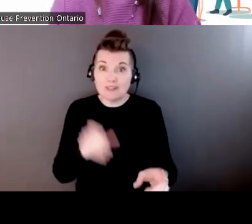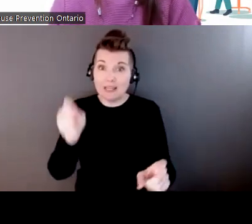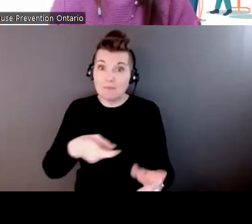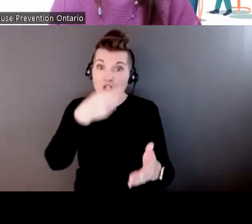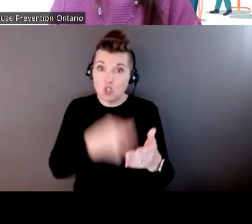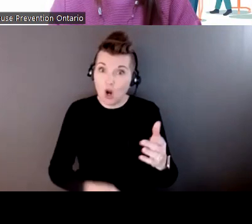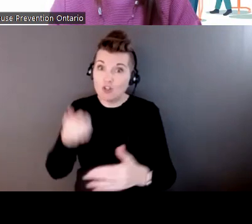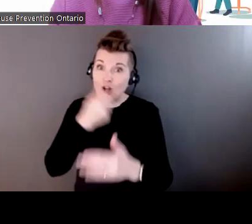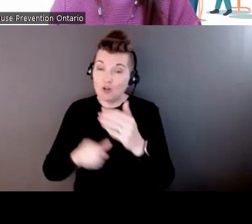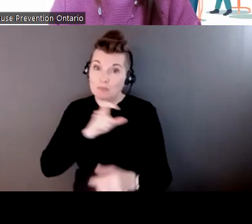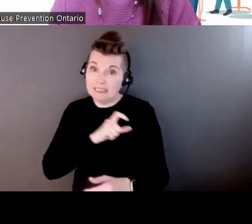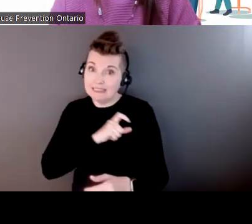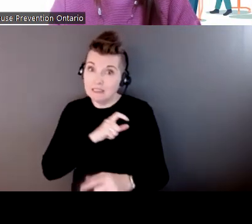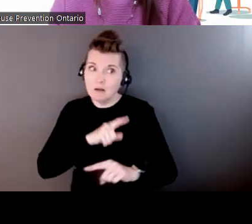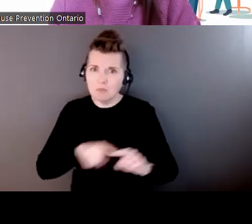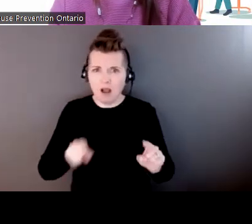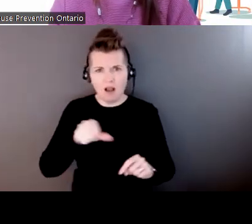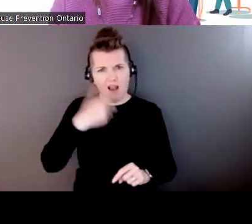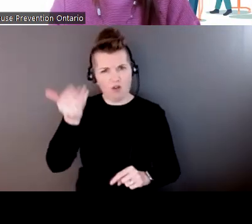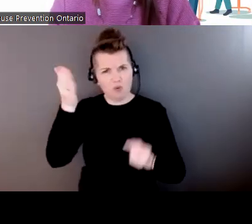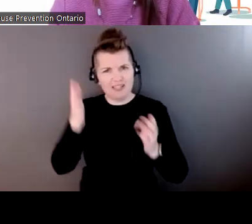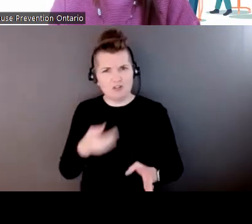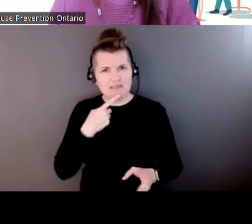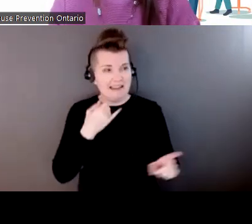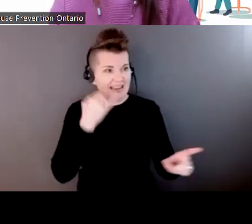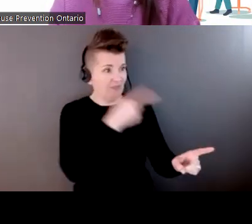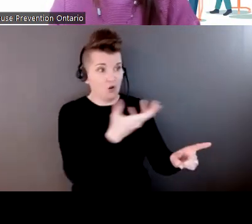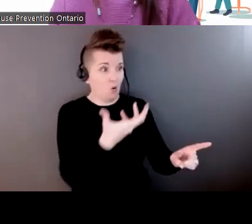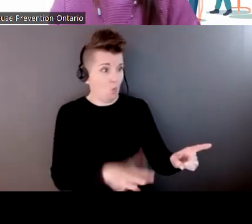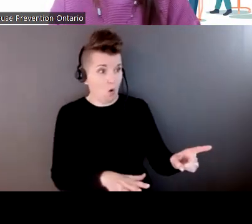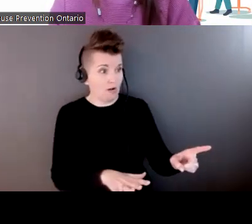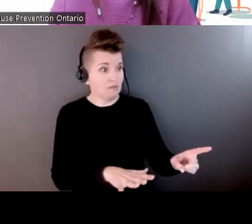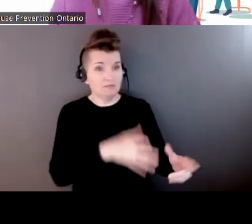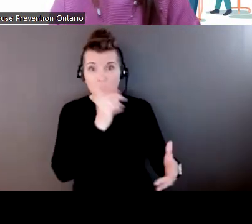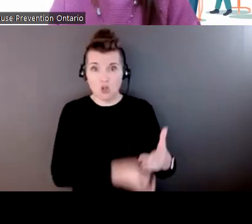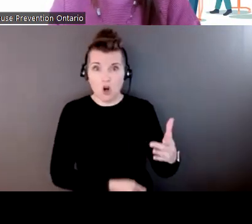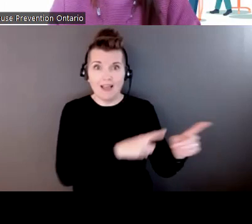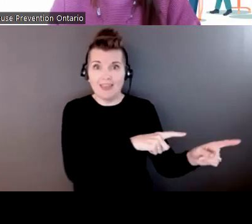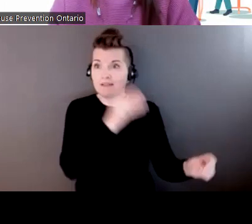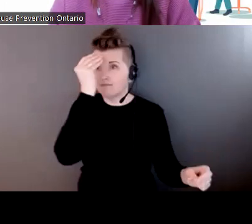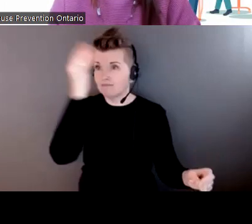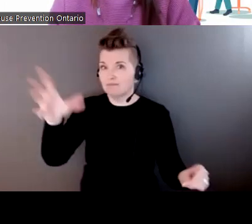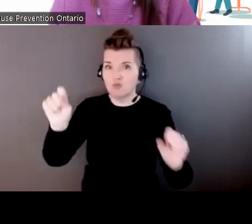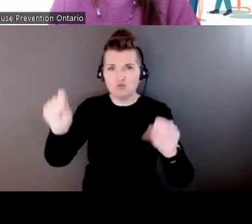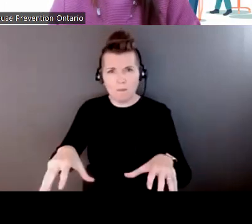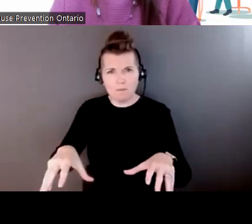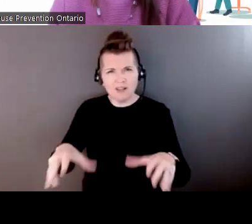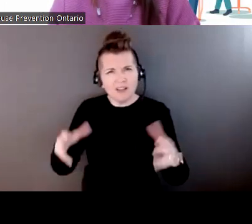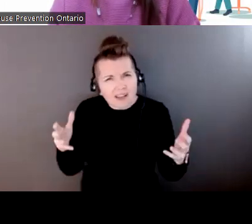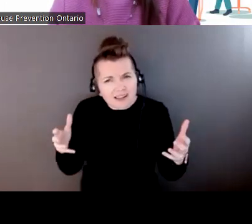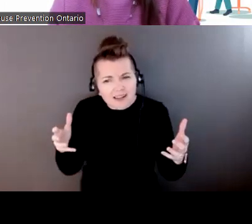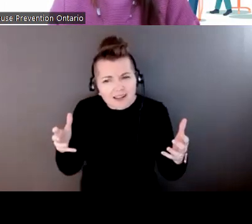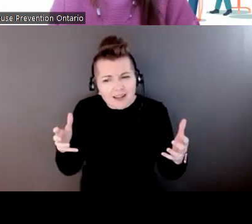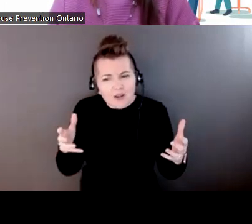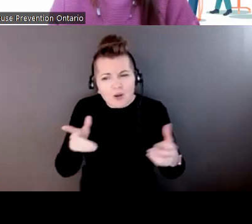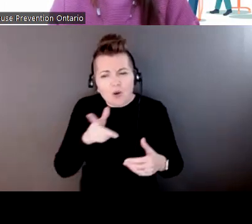at a session seemed to say that the older person doesn't want to take it that far, then that can't happen. Can anyone control the